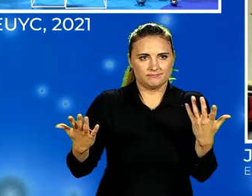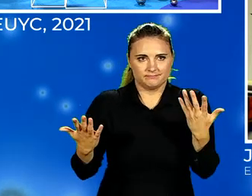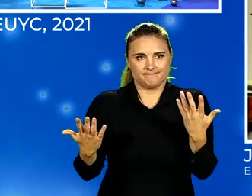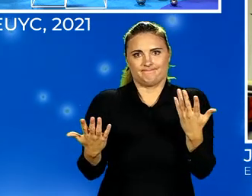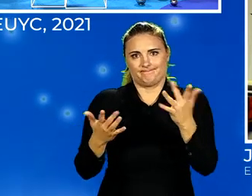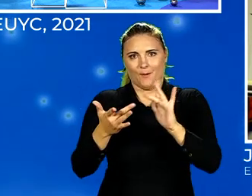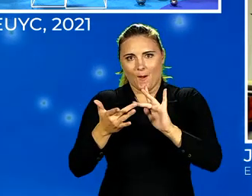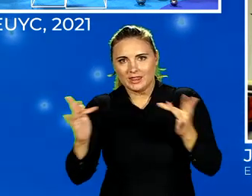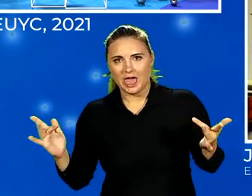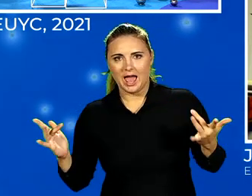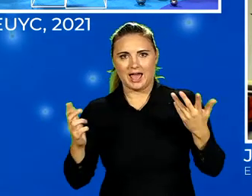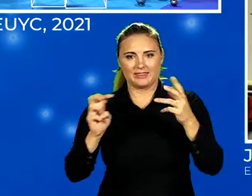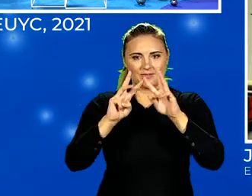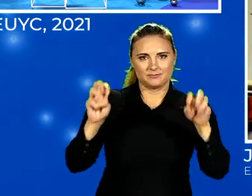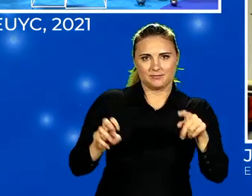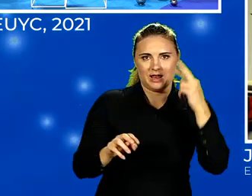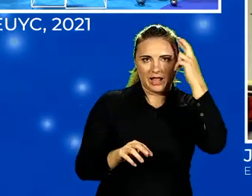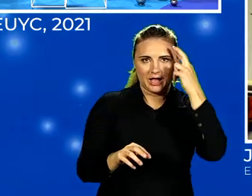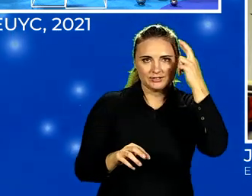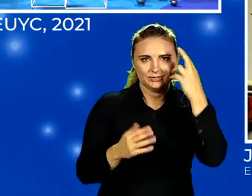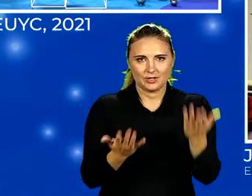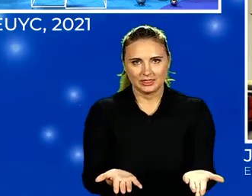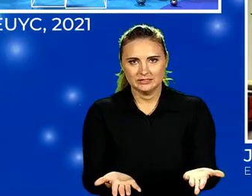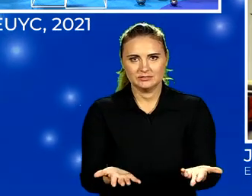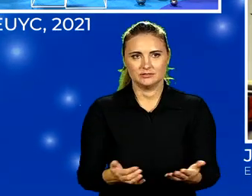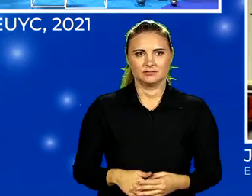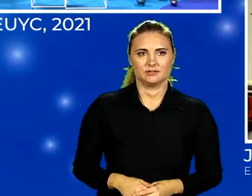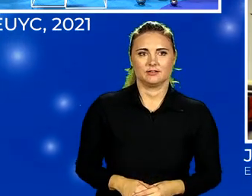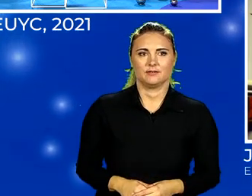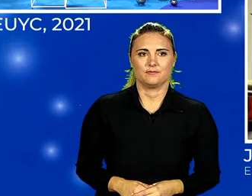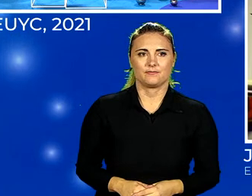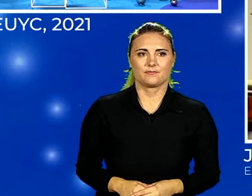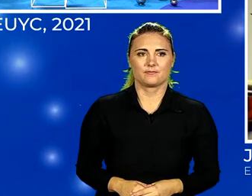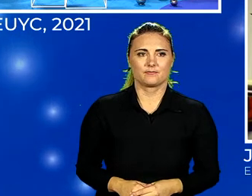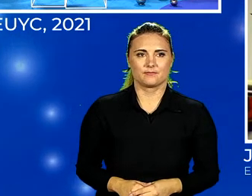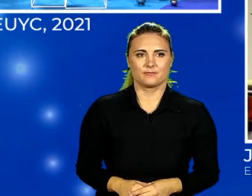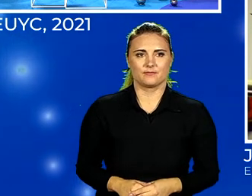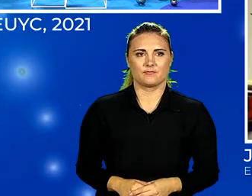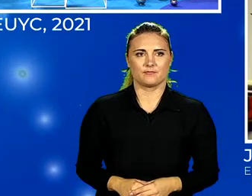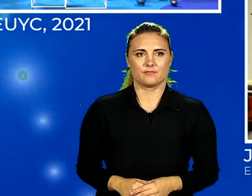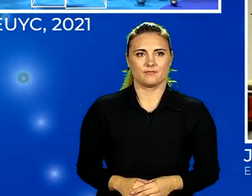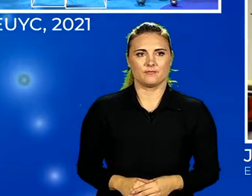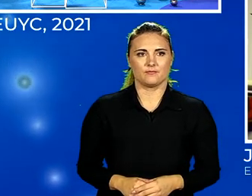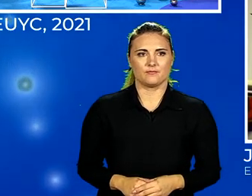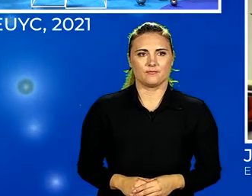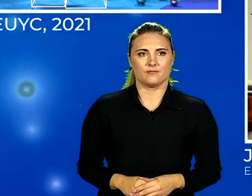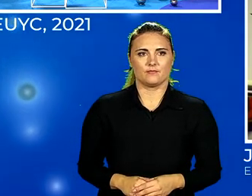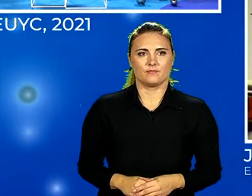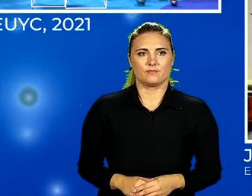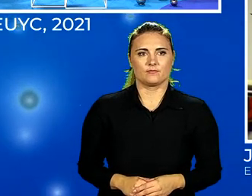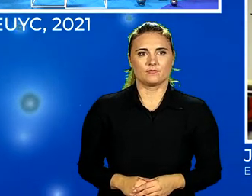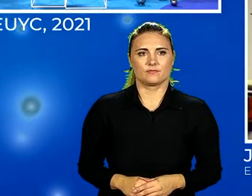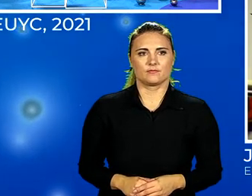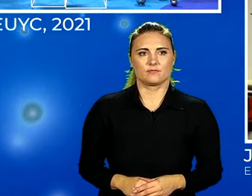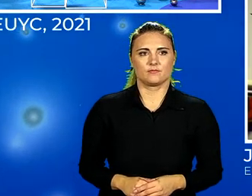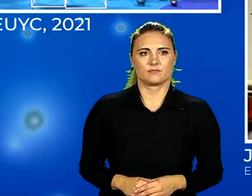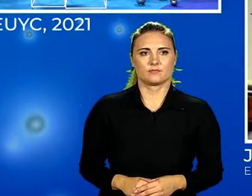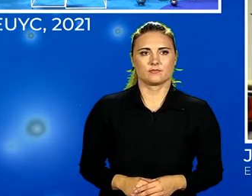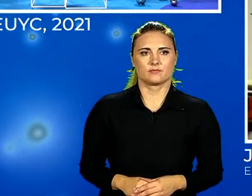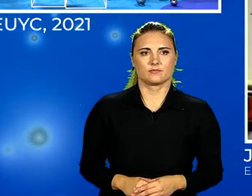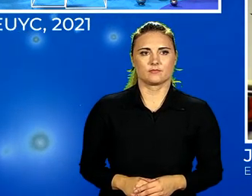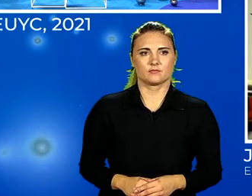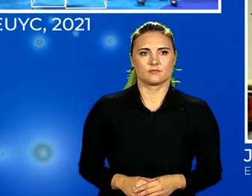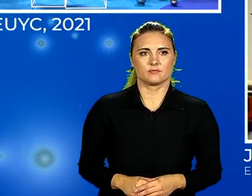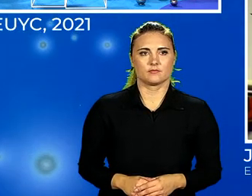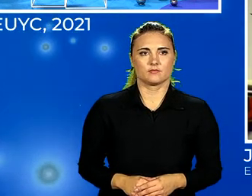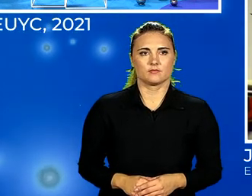Also our representation activities where we were asked to attend events and to promote the policies of the